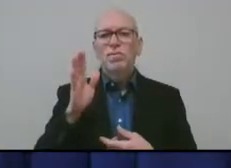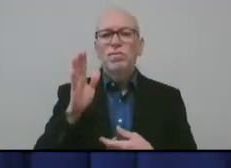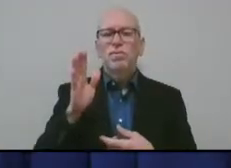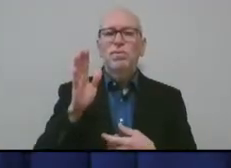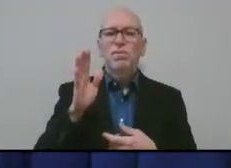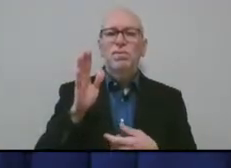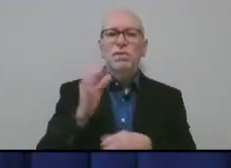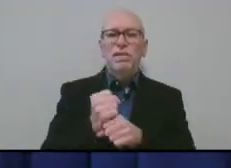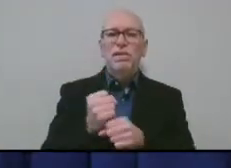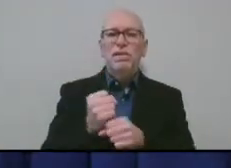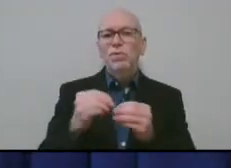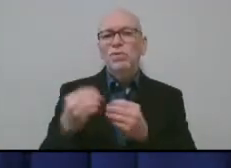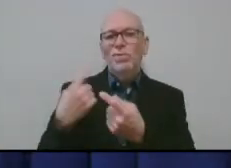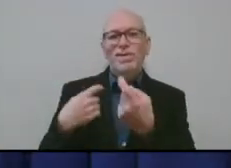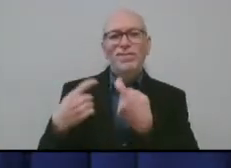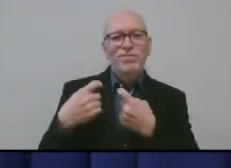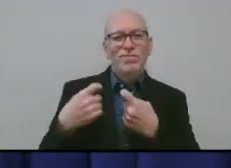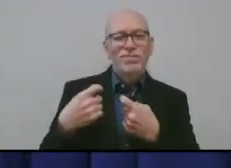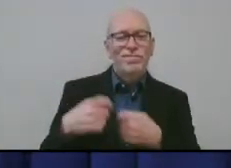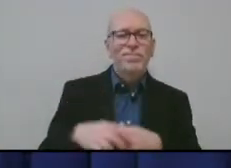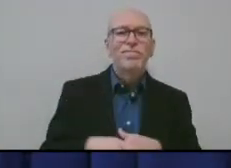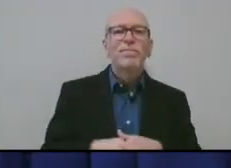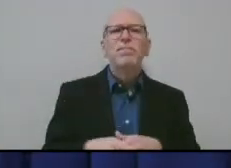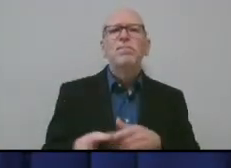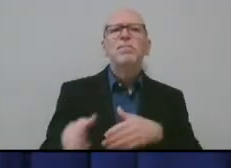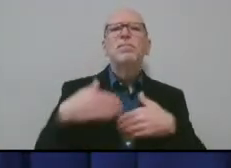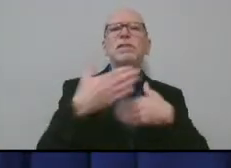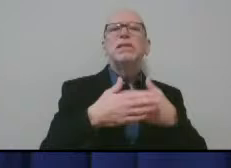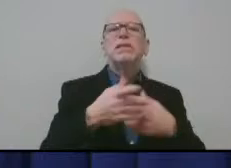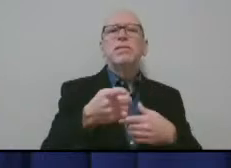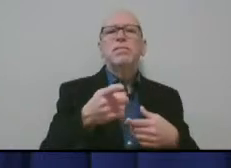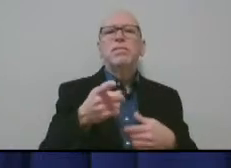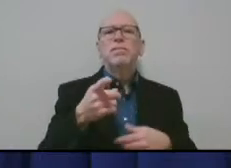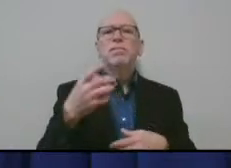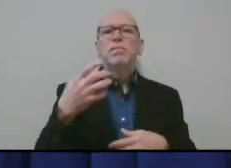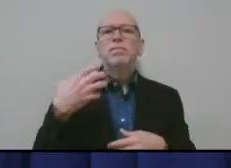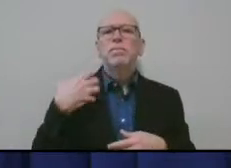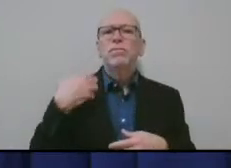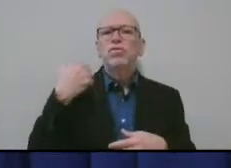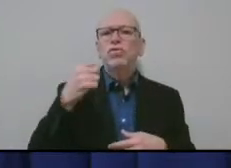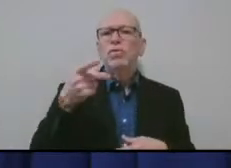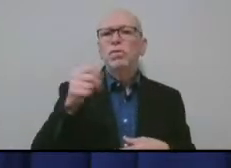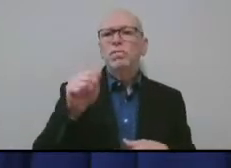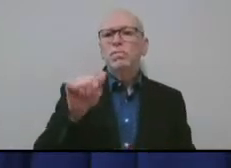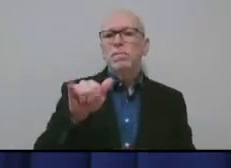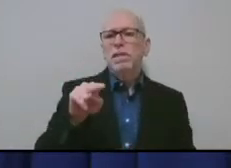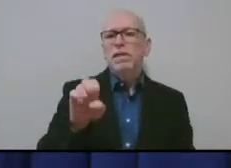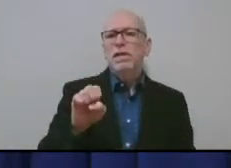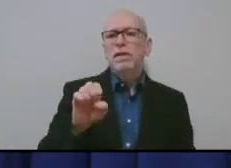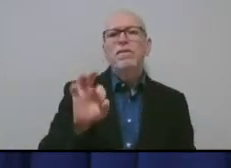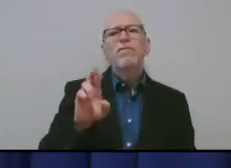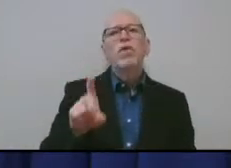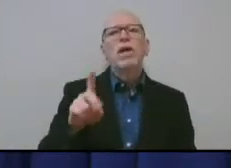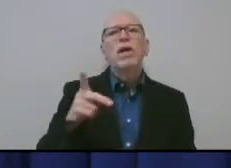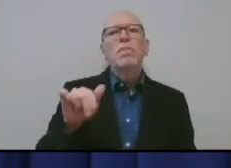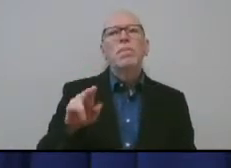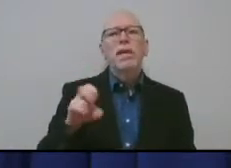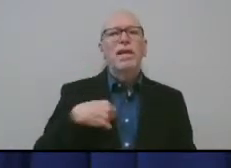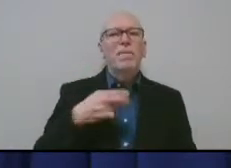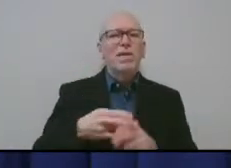some questions of interest. Next up, we've got Commissioner Payne. Fred, I mentioned the